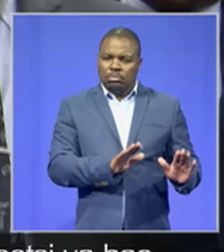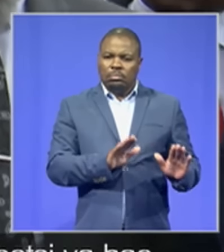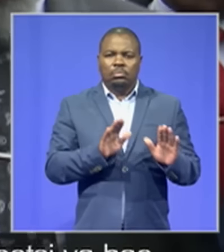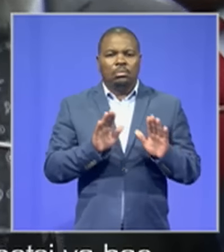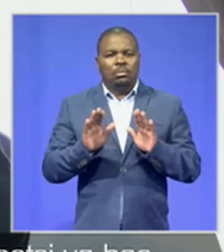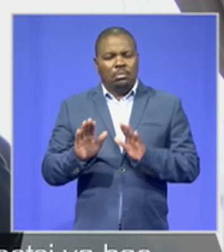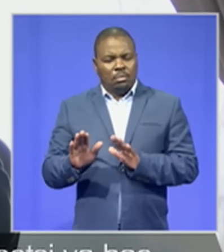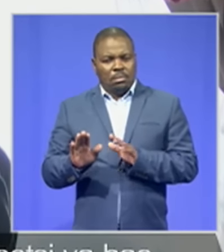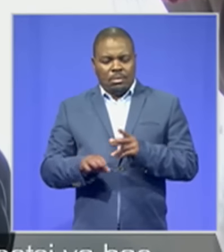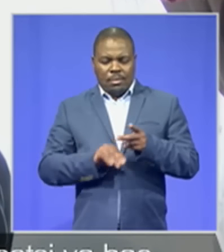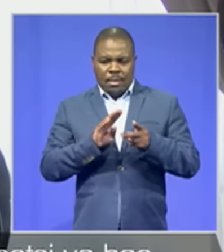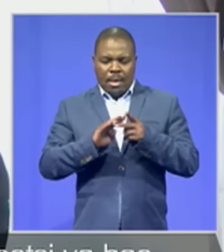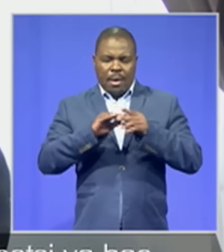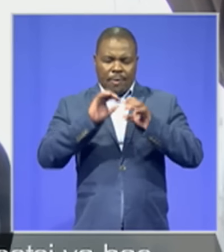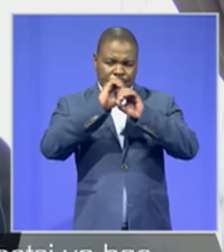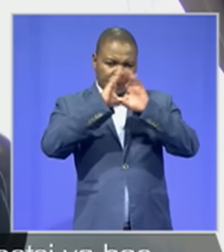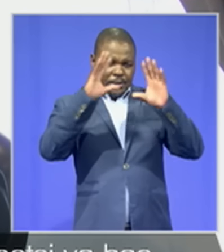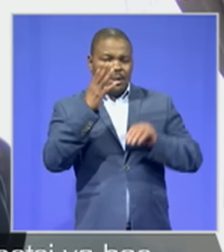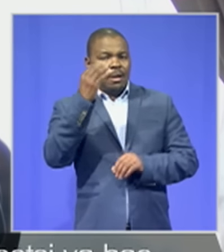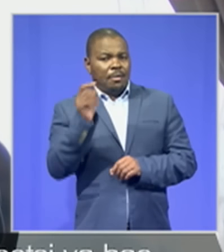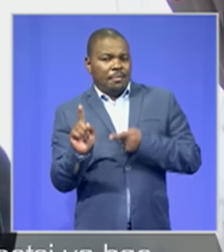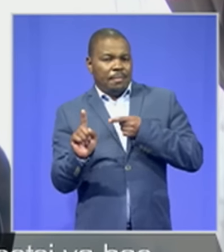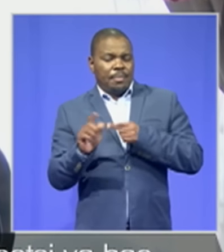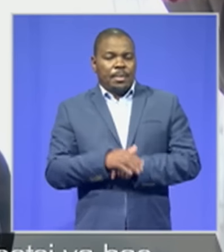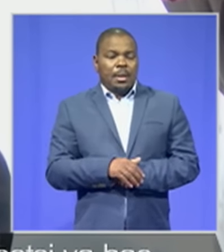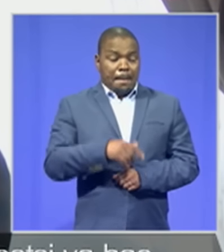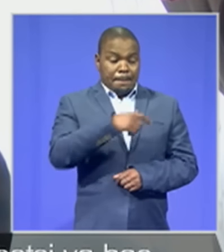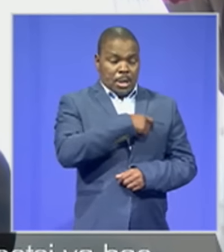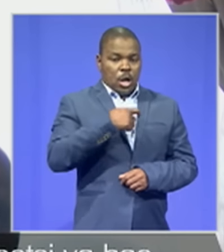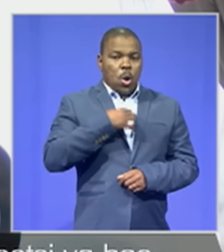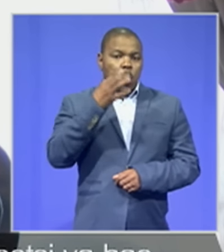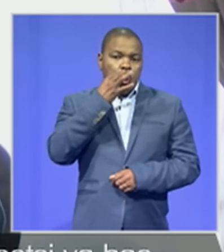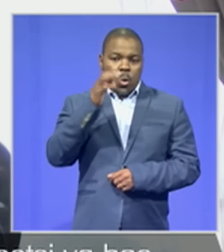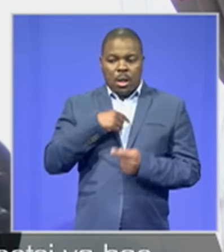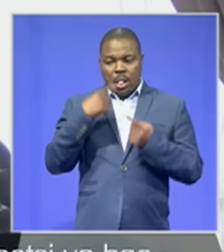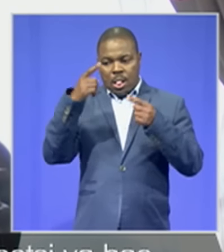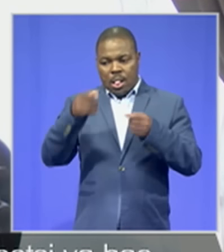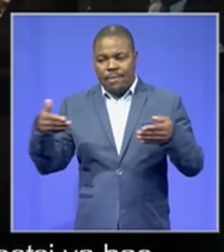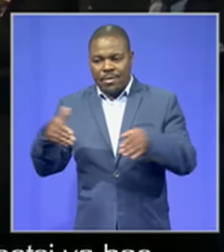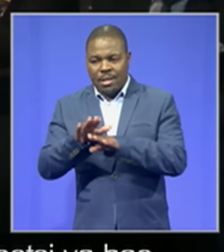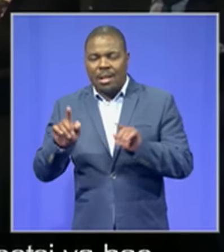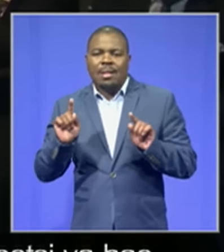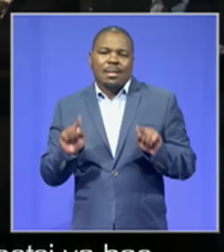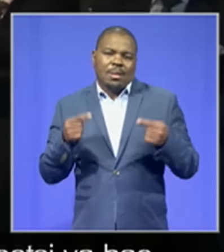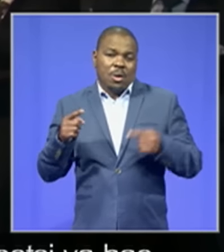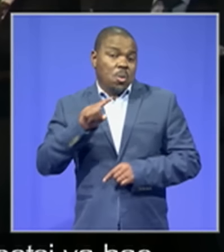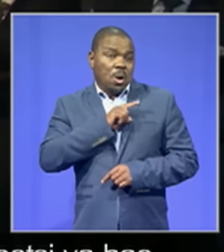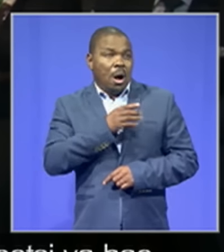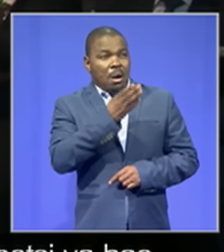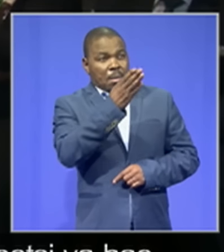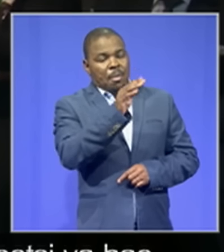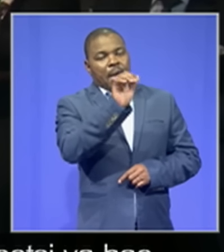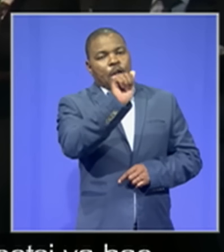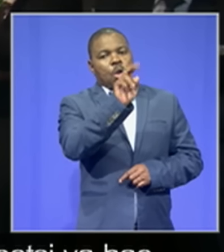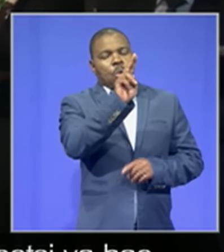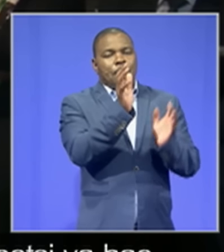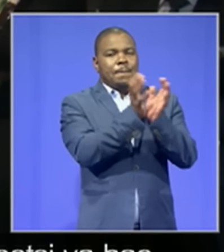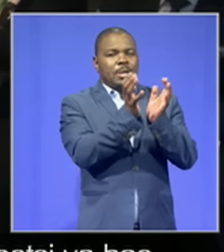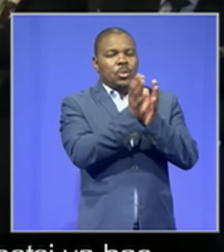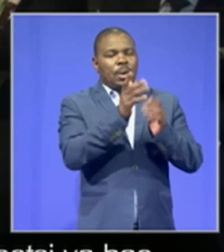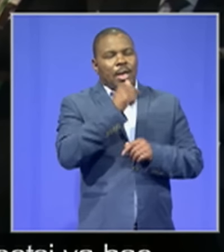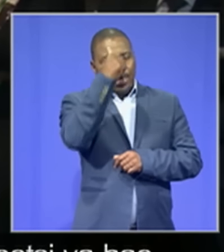was also a visionary. Mopresidente o re a keke a tswelela ho tla lepatong ka ha a tla be a le kopano ya African Union